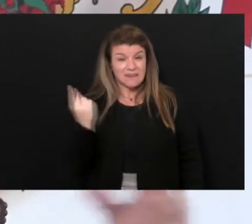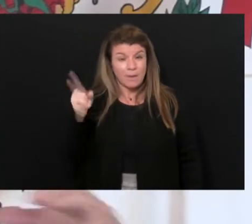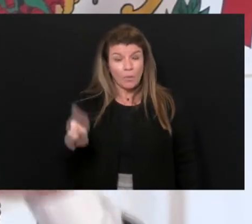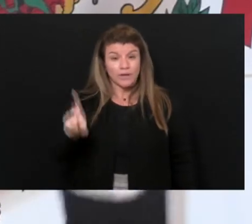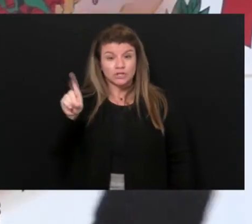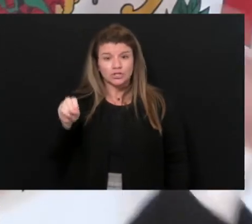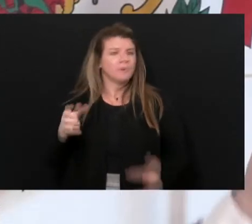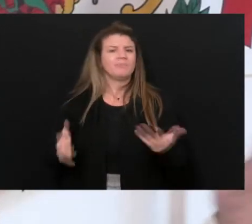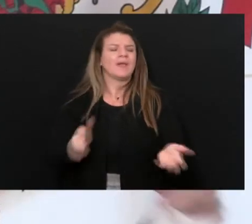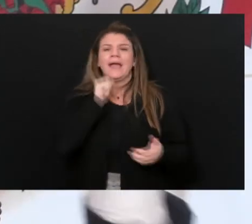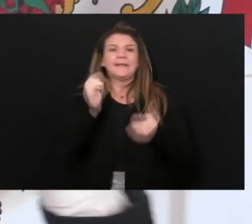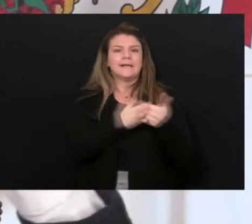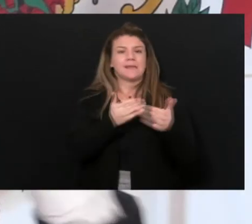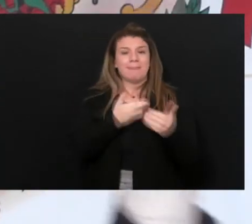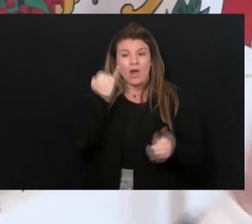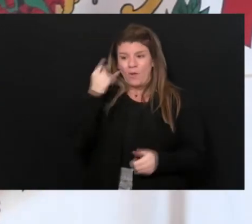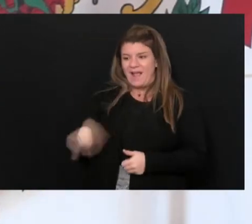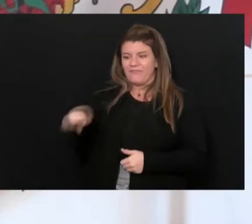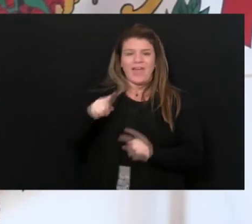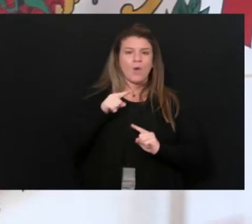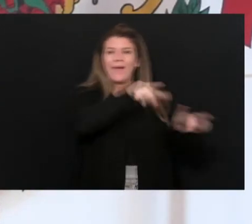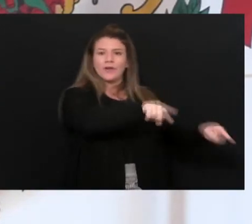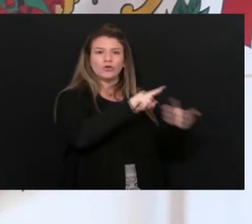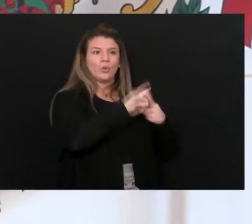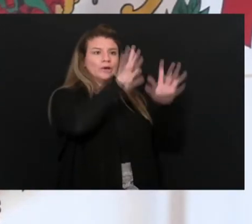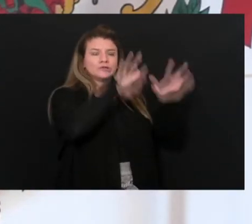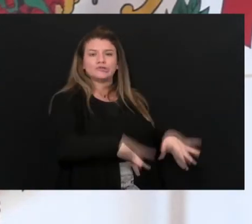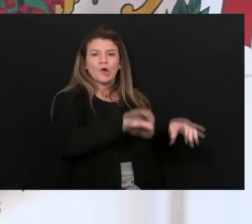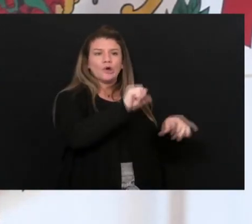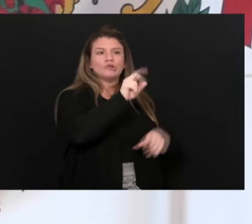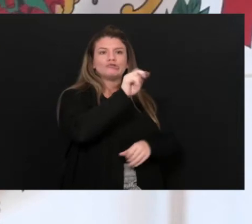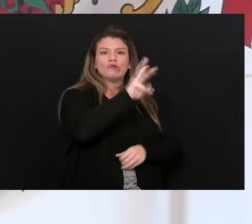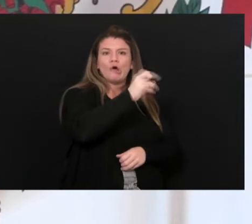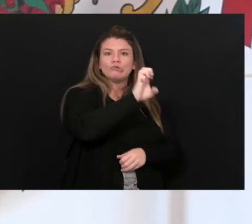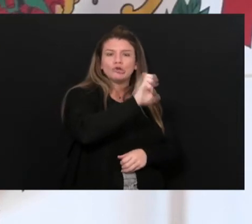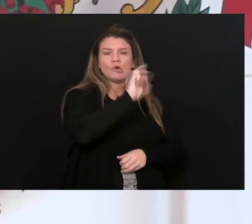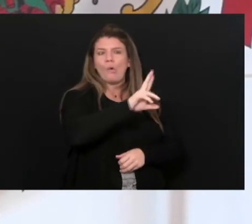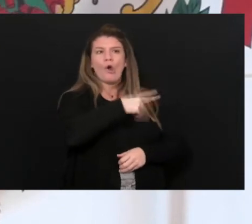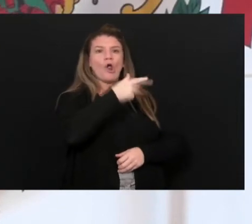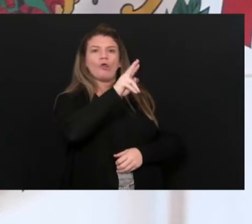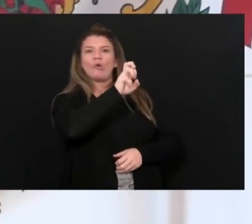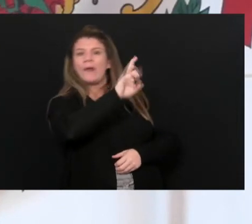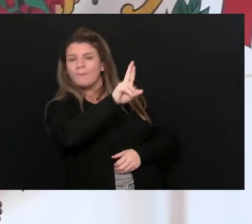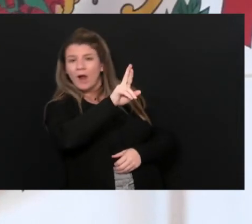at Snowshoe or Greenbrier or wherever it may be. Should we do that today?